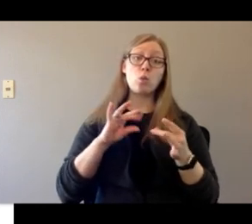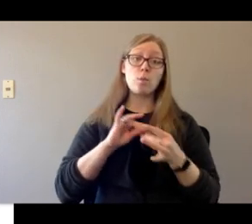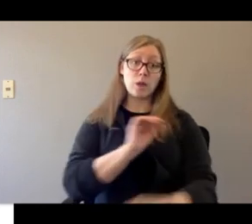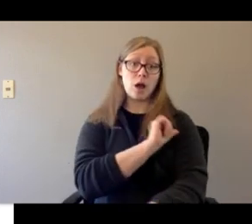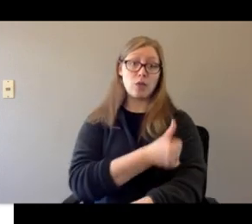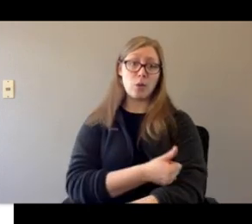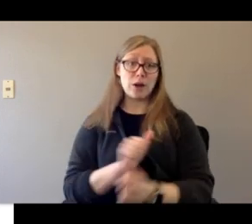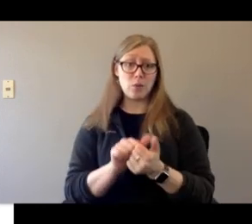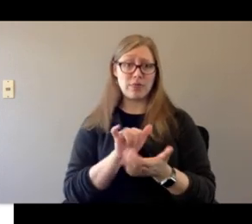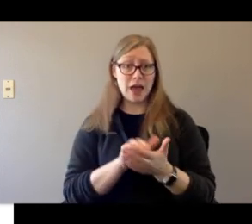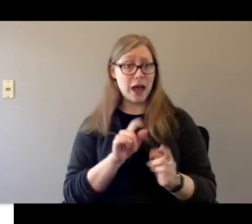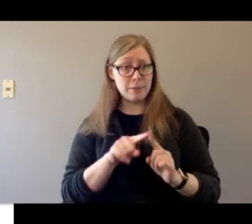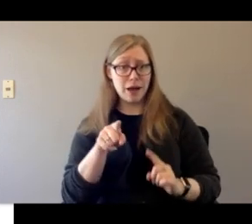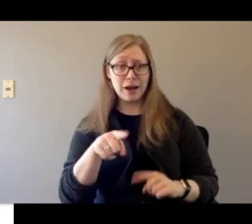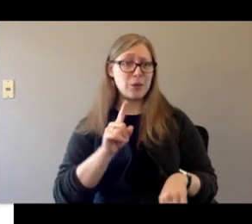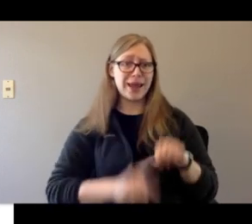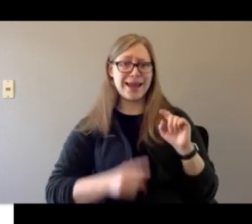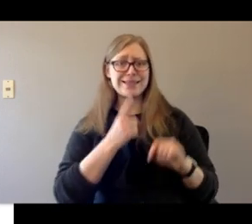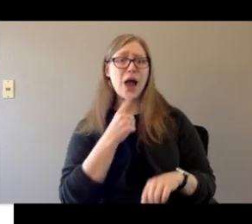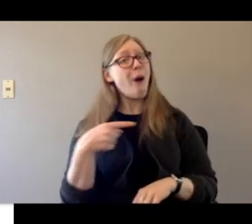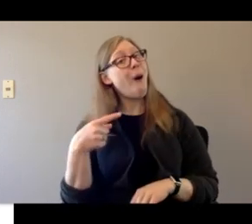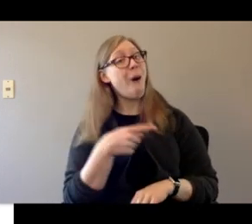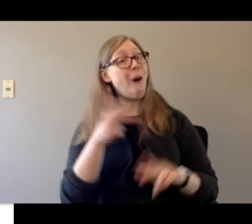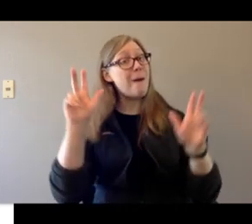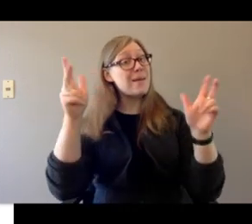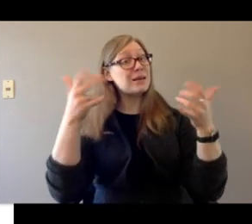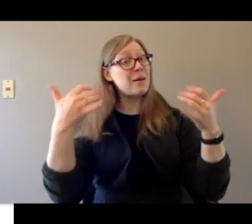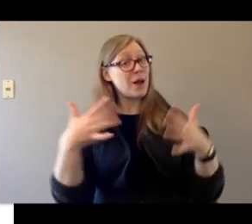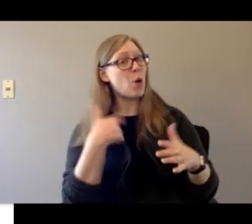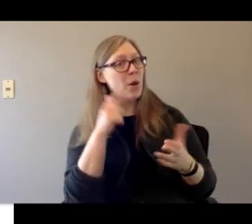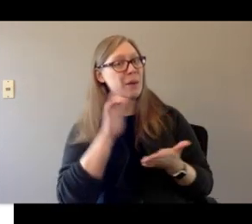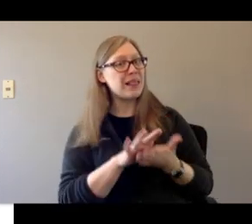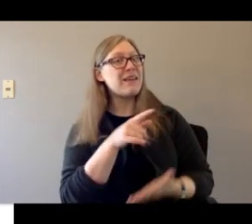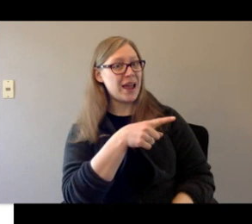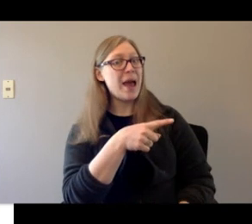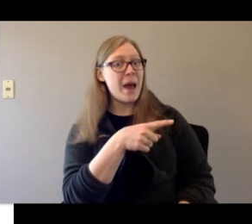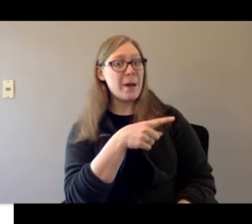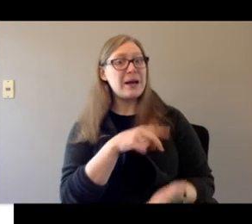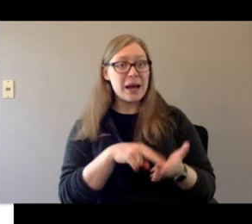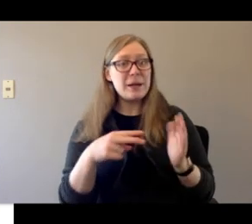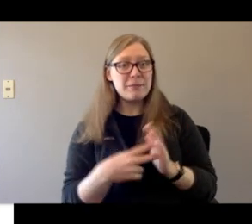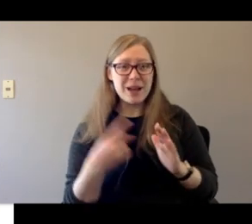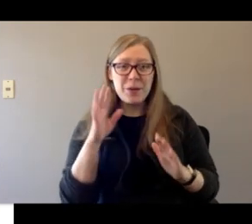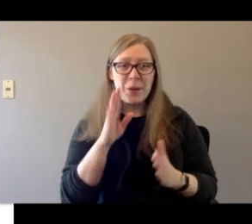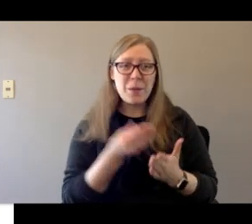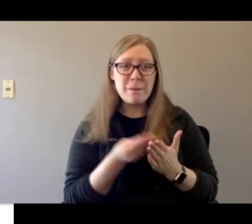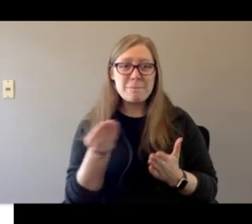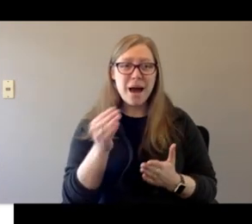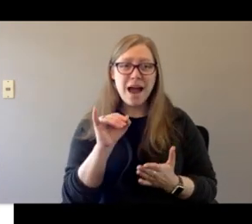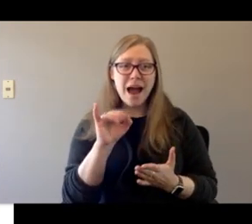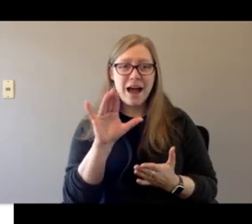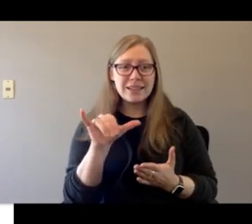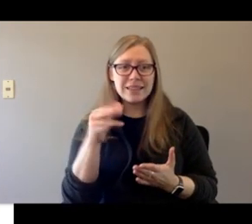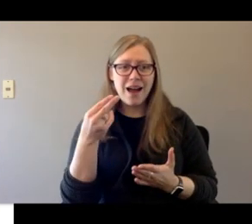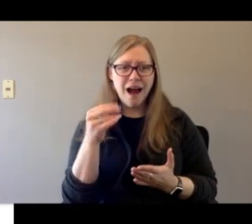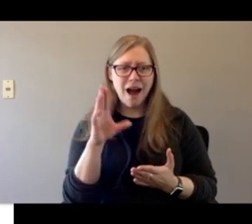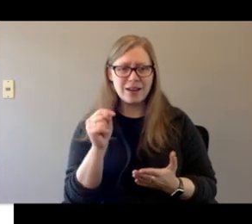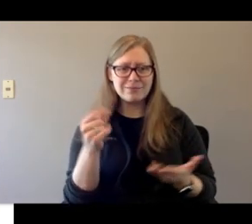hey, here's this popular basketball player, should we believe that we should buy this Icy Hot patch. Moving